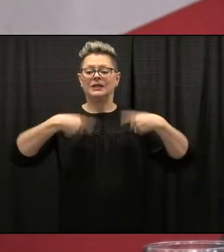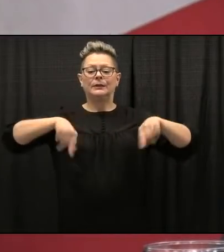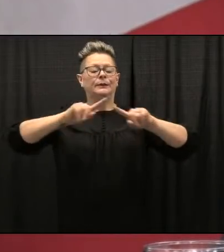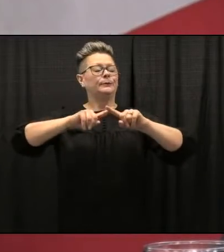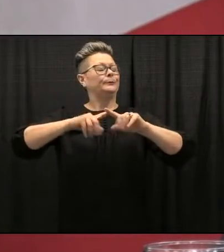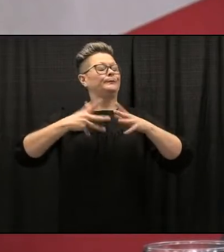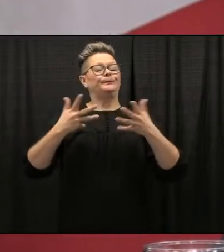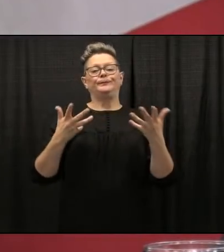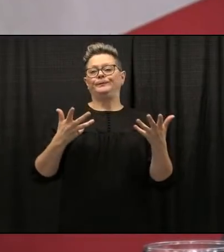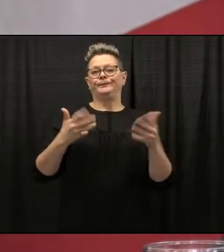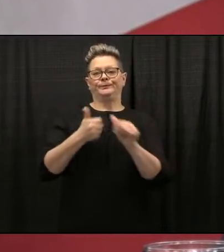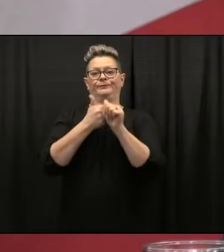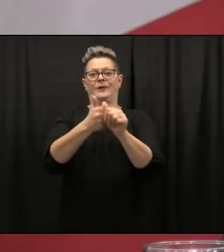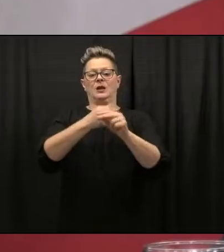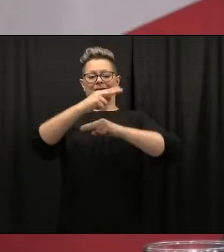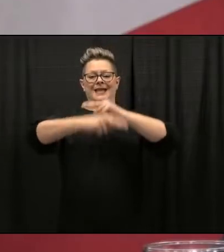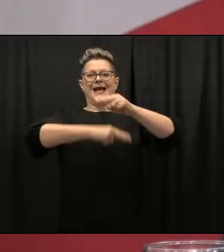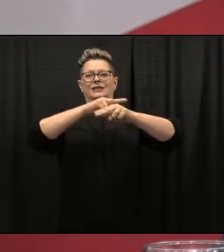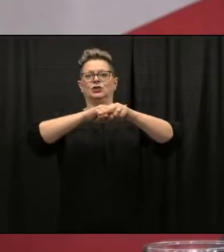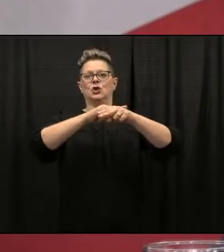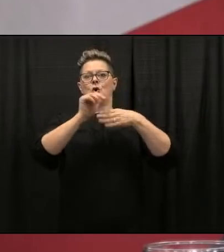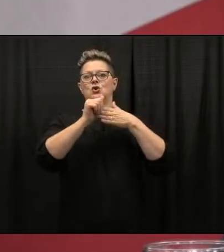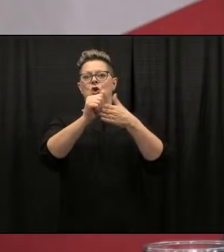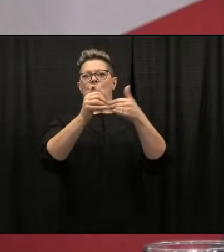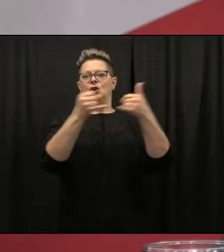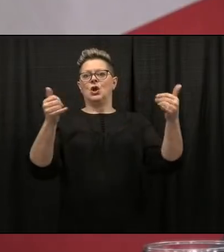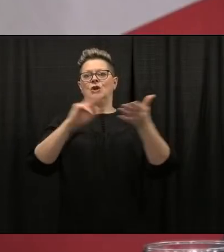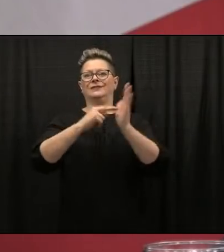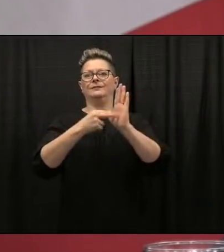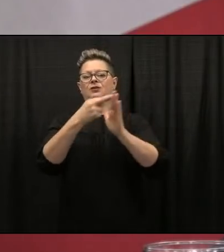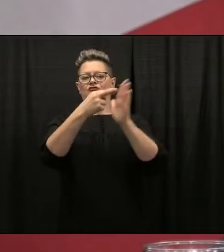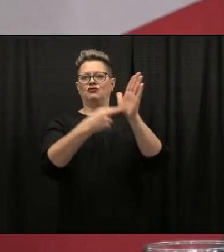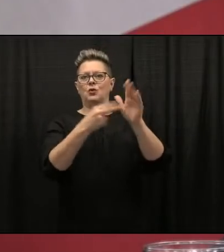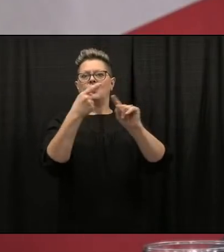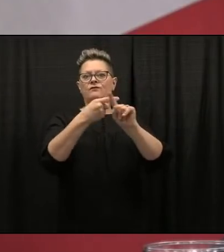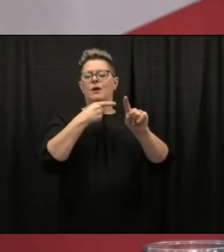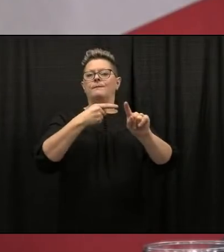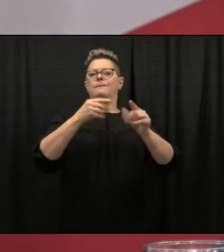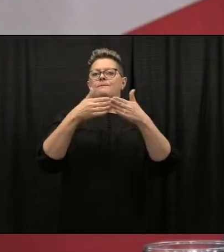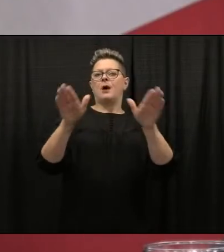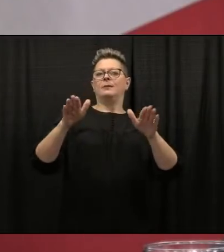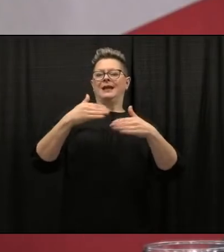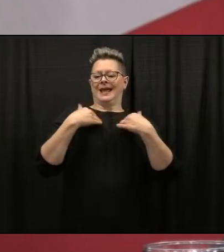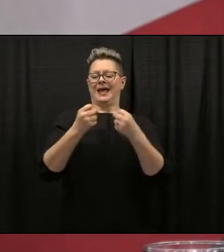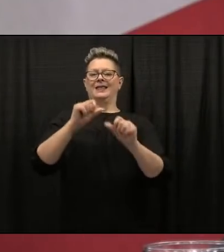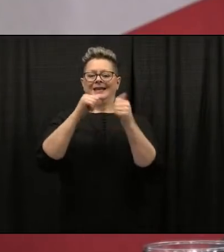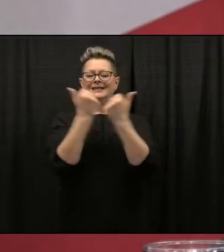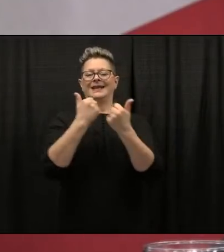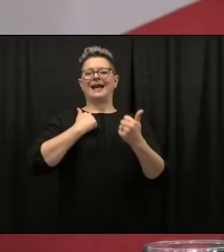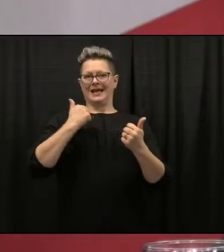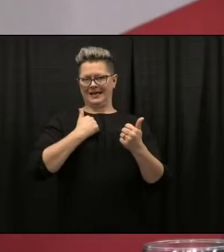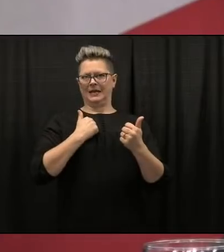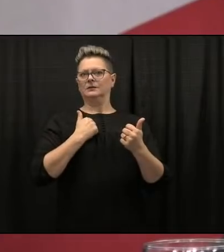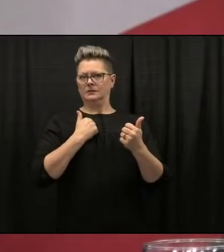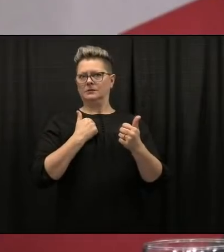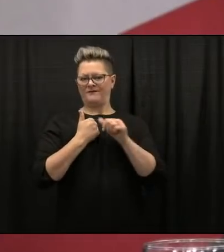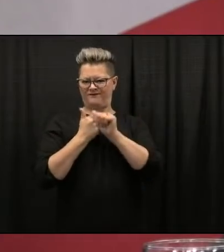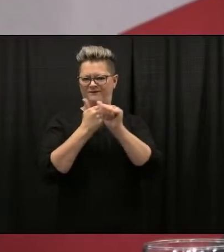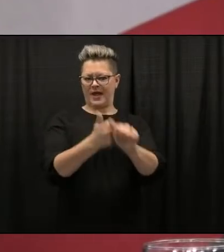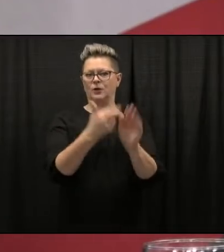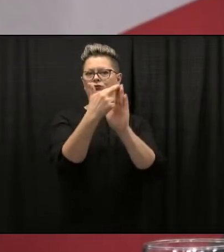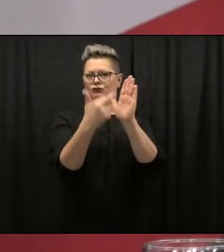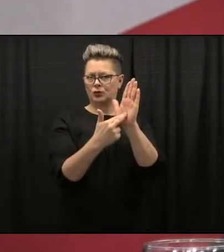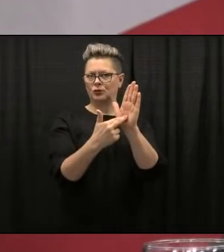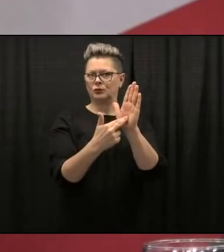follow national guidelines through Public Health Agency of Canada and that kind of thing. We